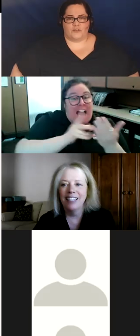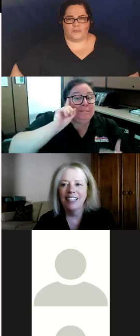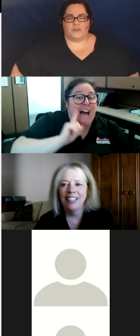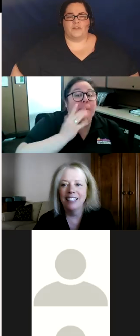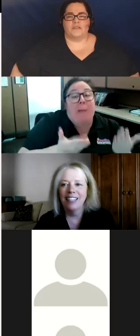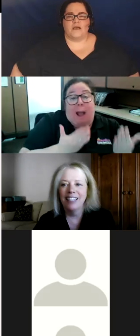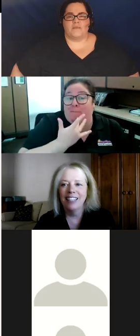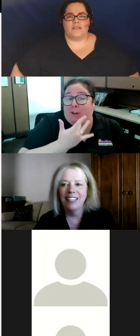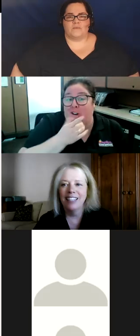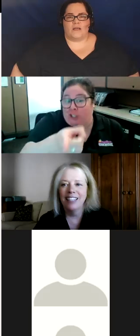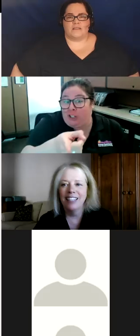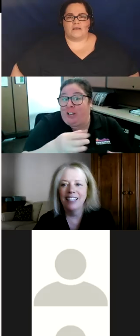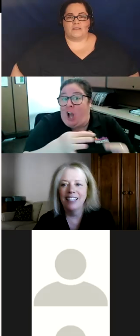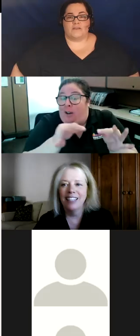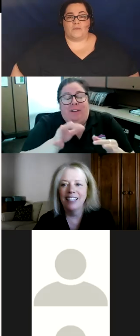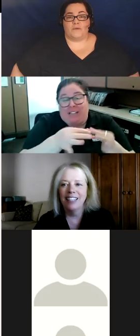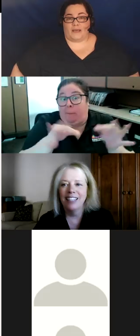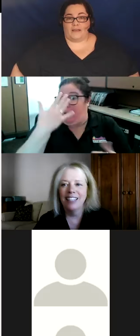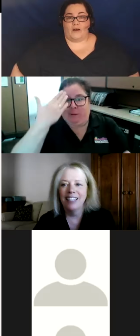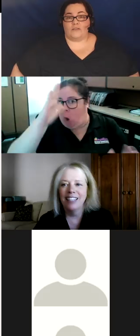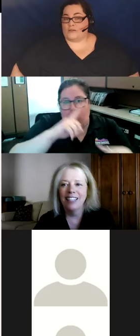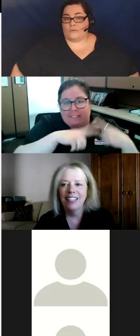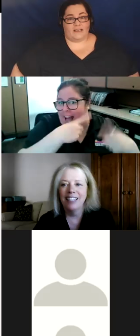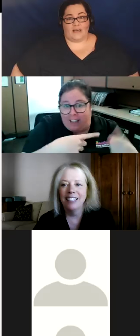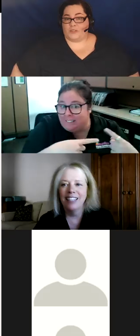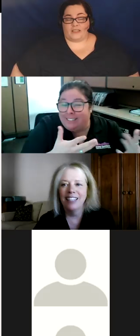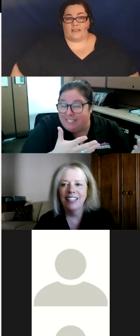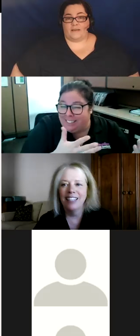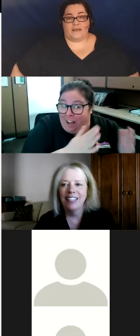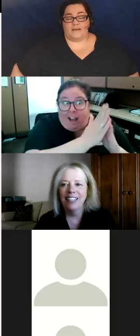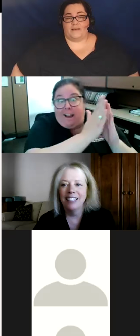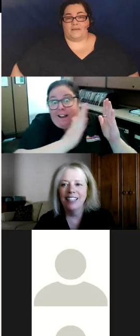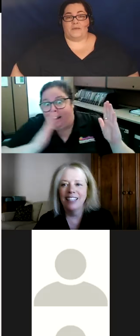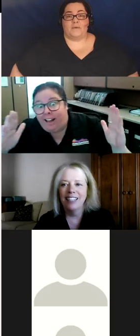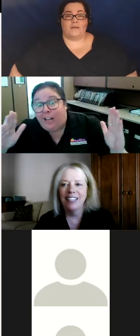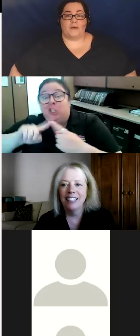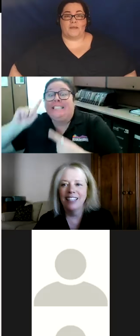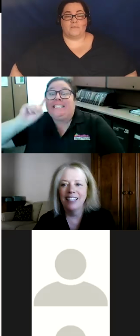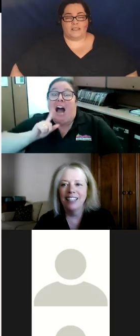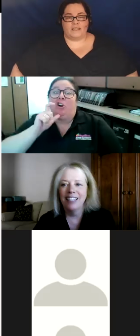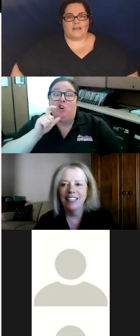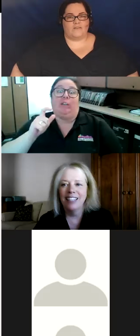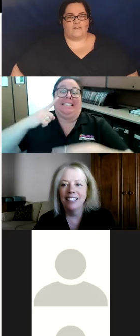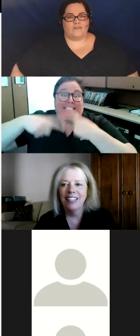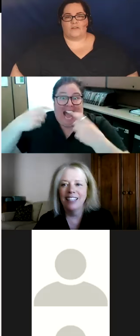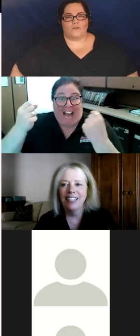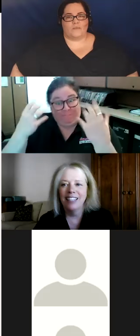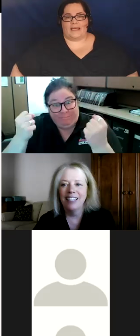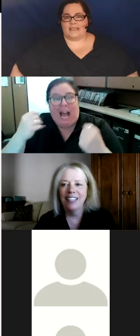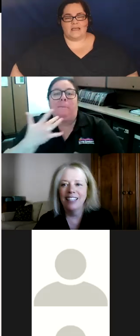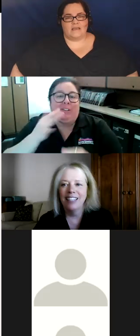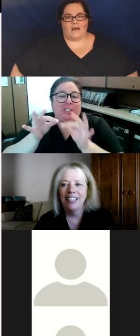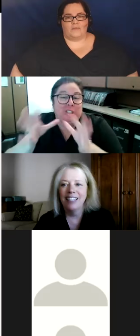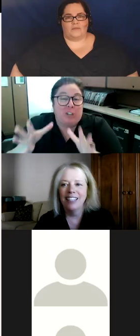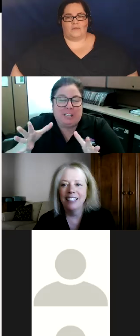want interpreters. But as well, some deaf people might also want captioning. People might be completely deaf. They also